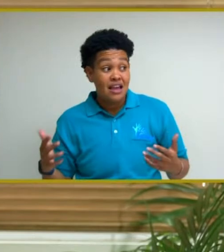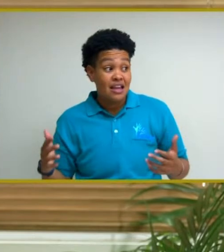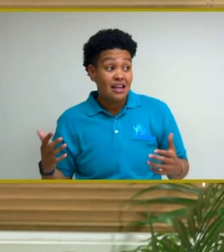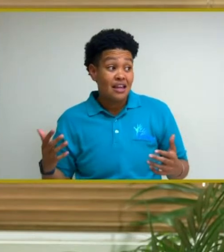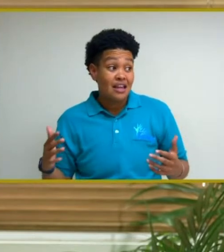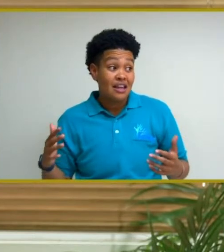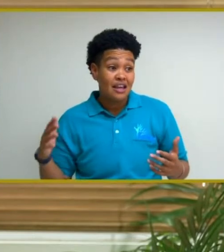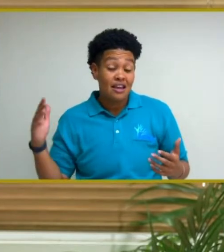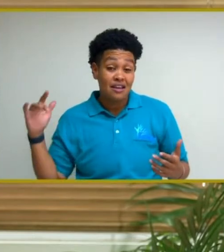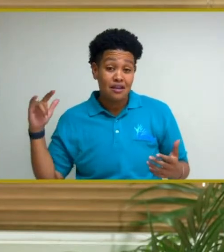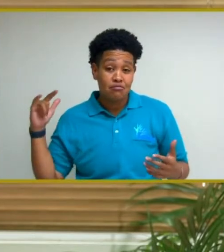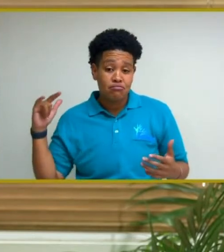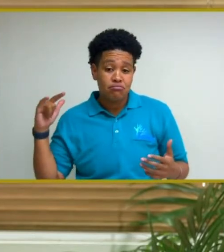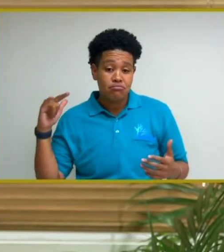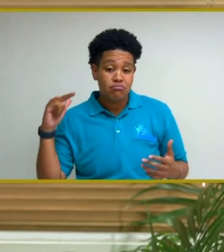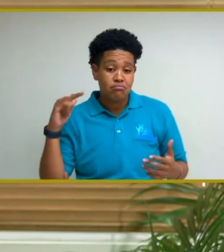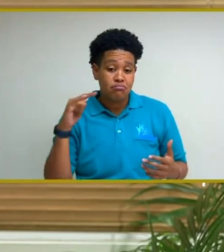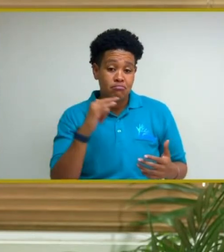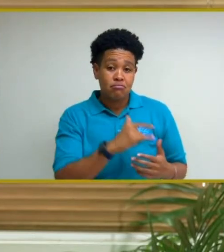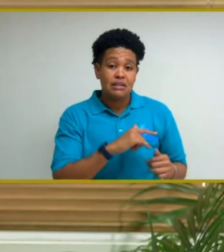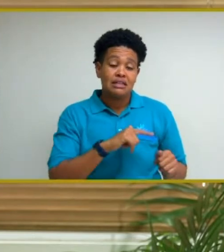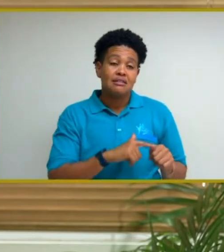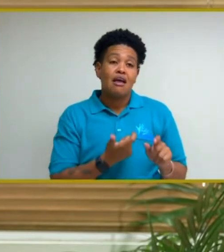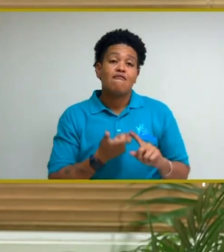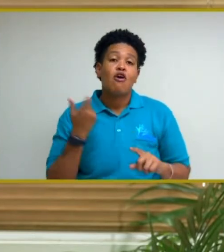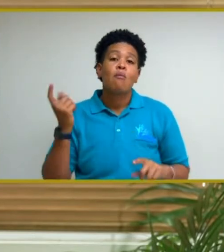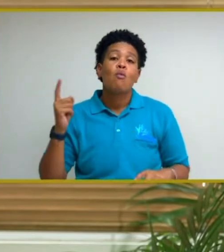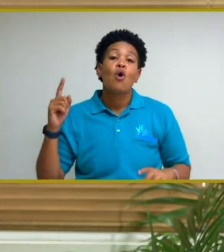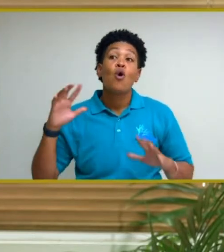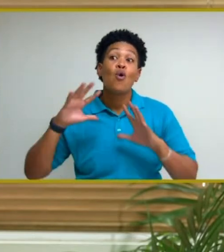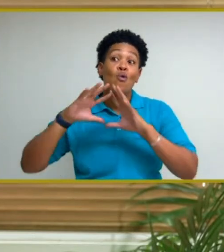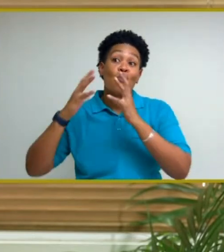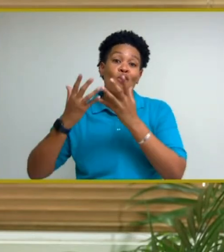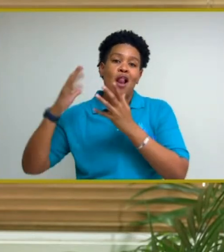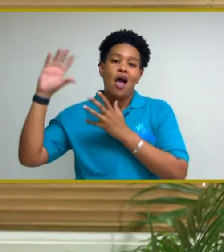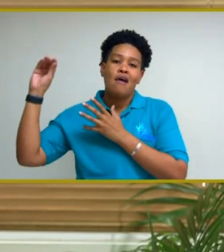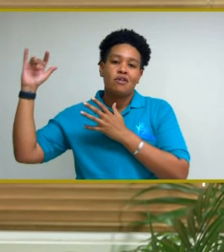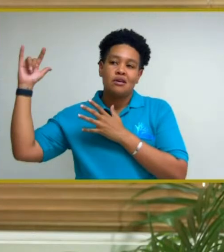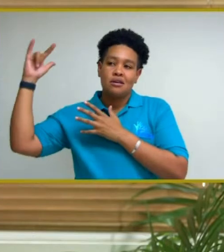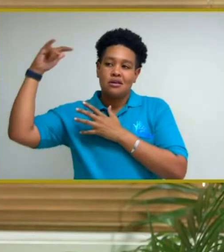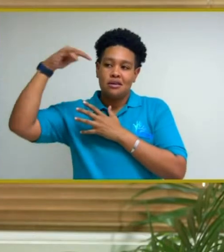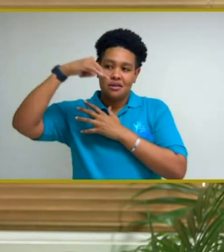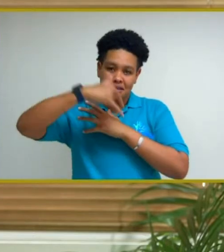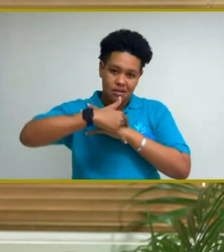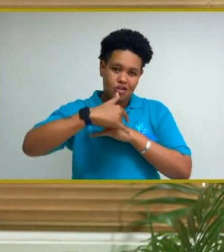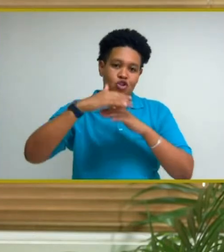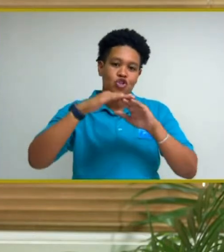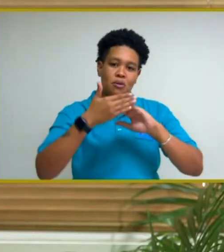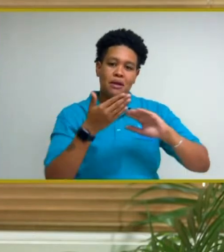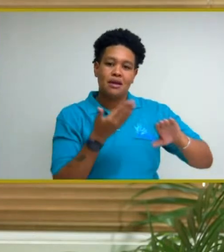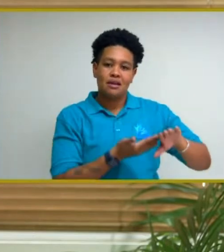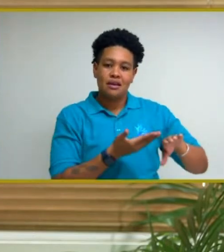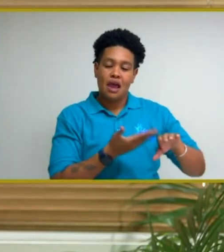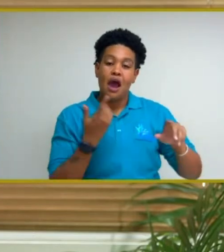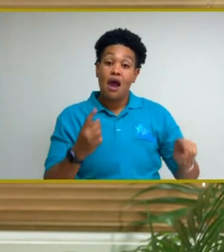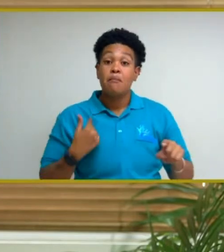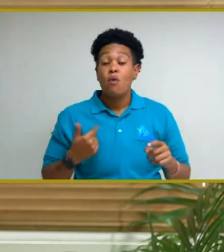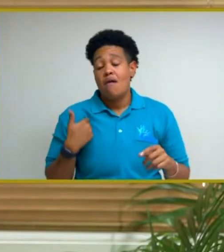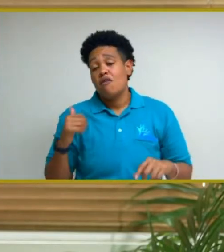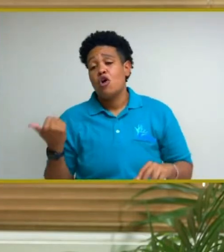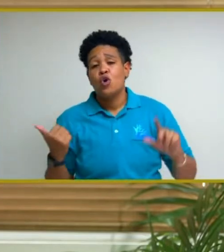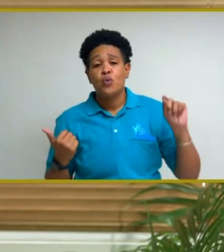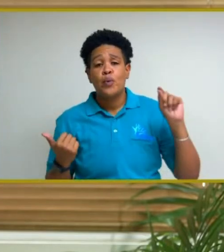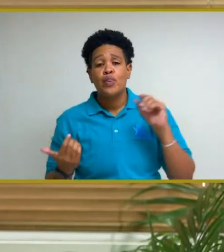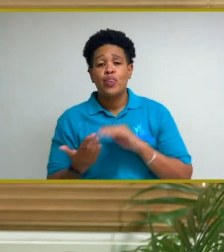in transit, moving from all the way across the world to the Caribbean, to Jamaica. And then we have another